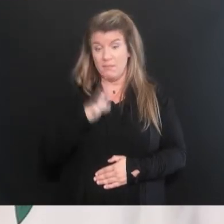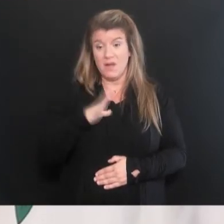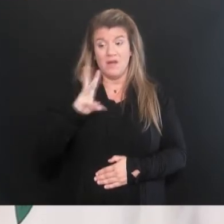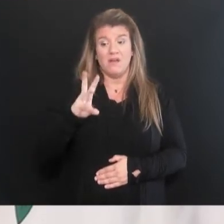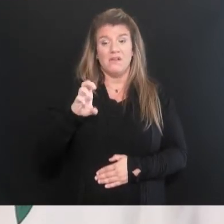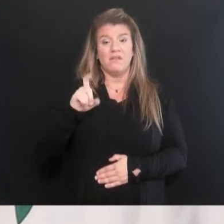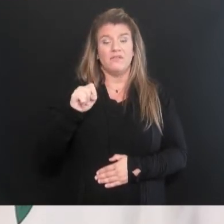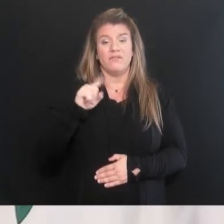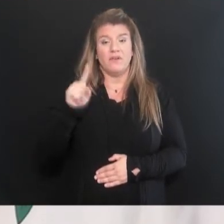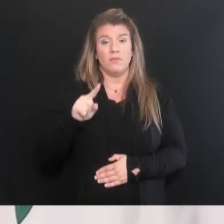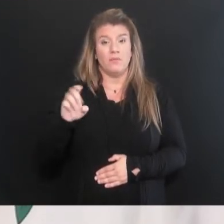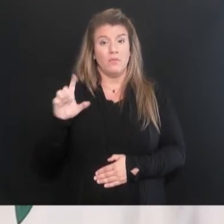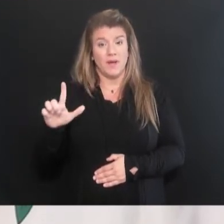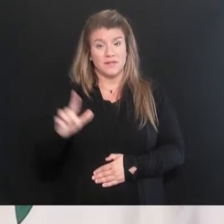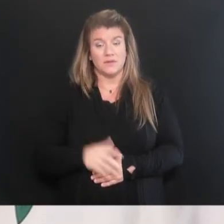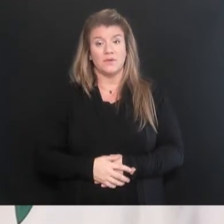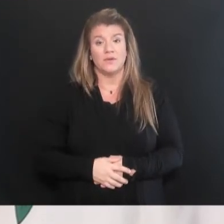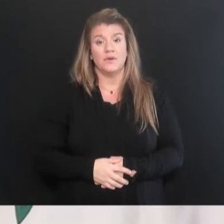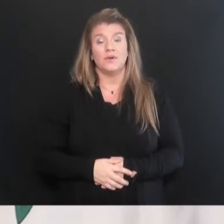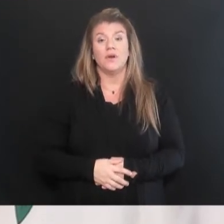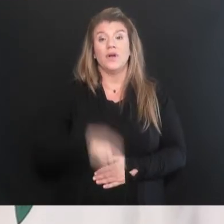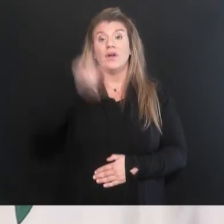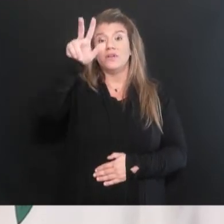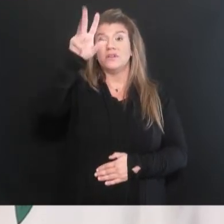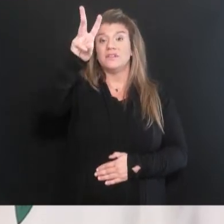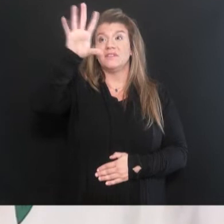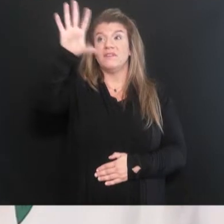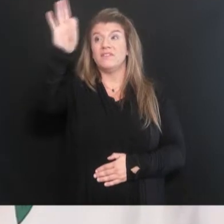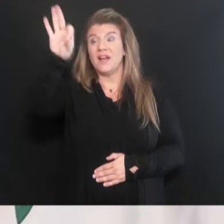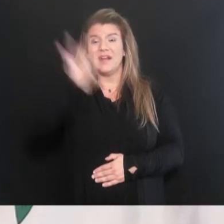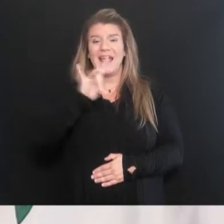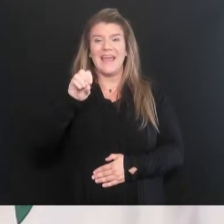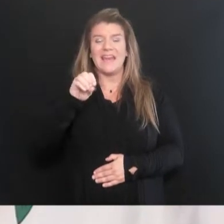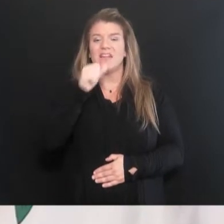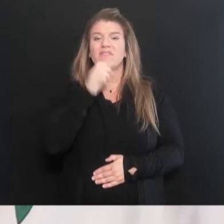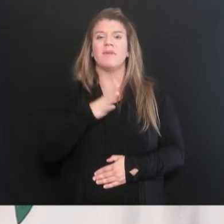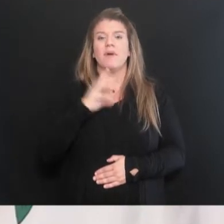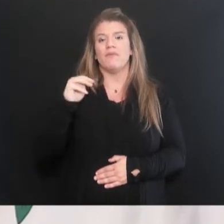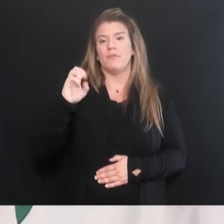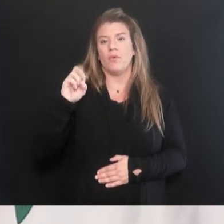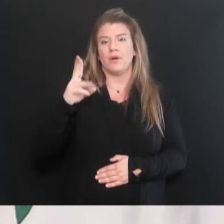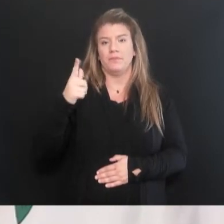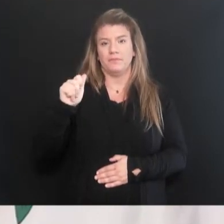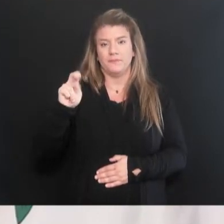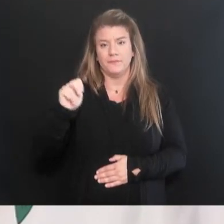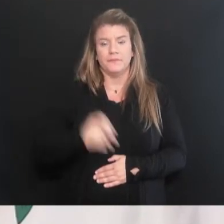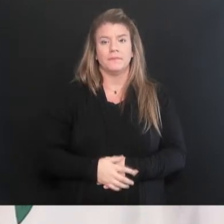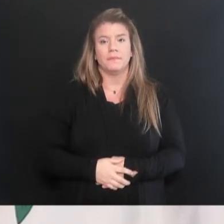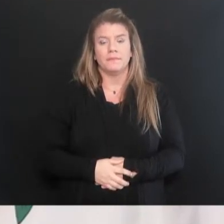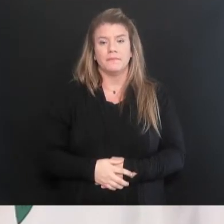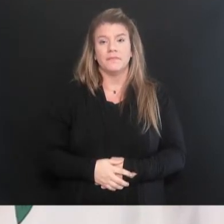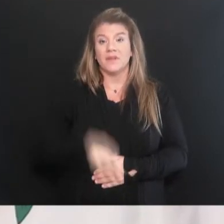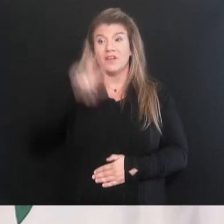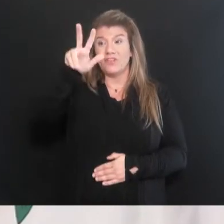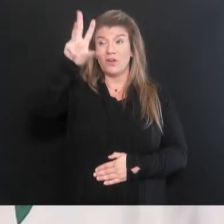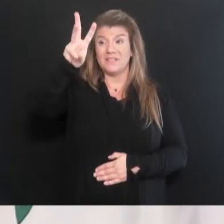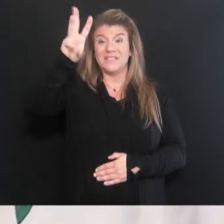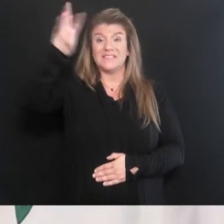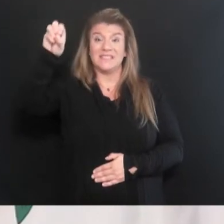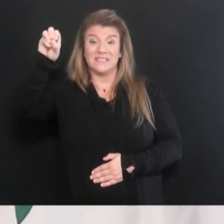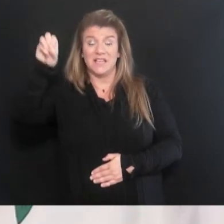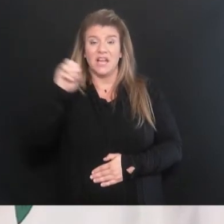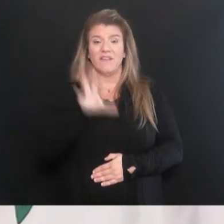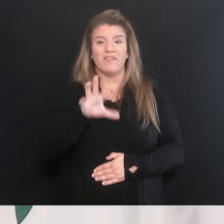Wetzel County. The 3,659th death, an 80-year-old female from Morgan County. The The 3,660th death,